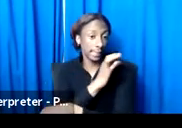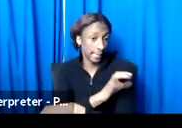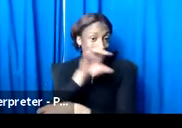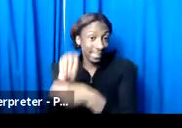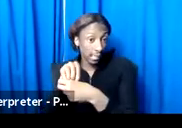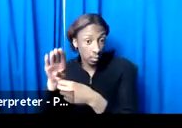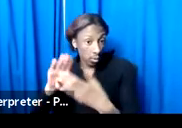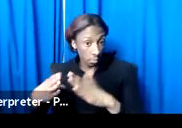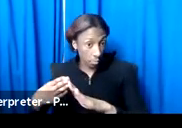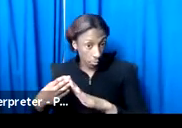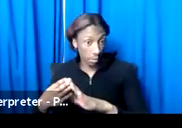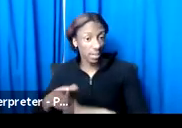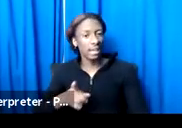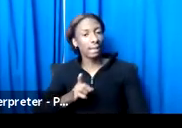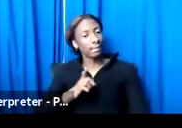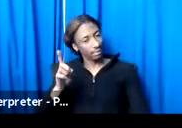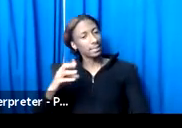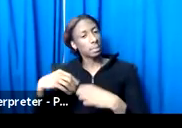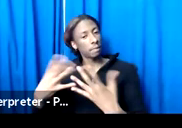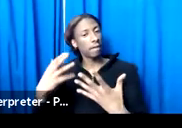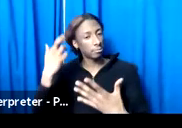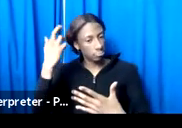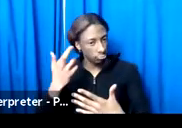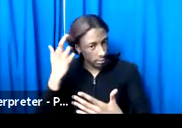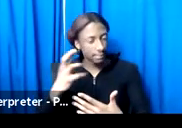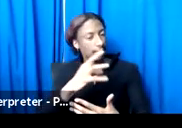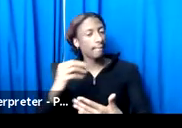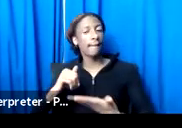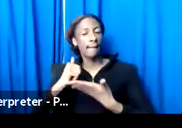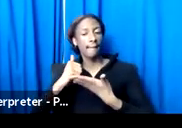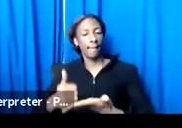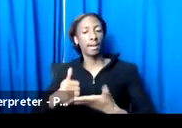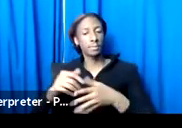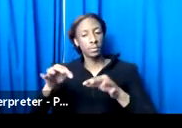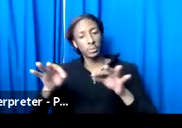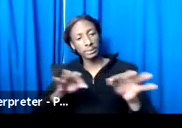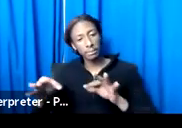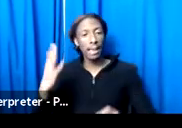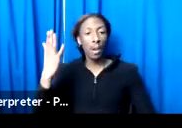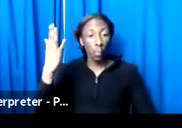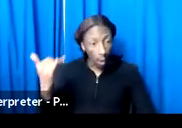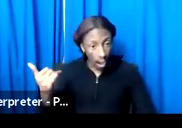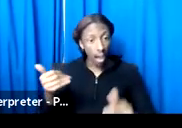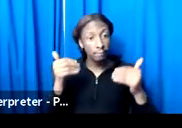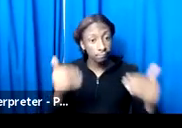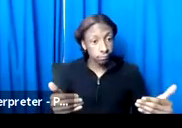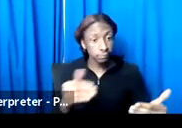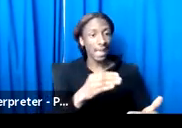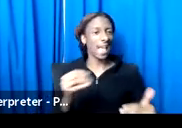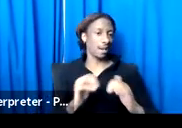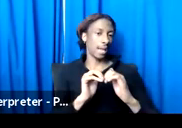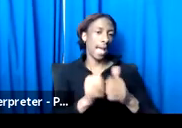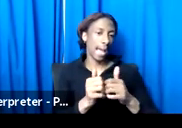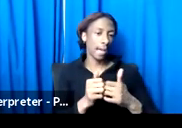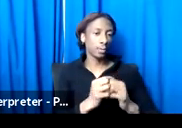community. So this just gives you the rationale and helps to walk you through the reasons why you might want to do that and what you can do to get that started in